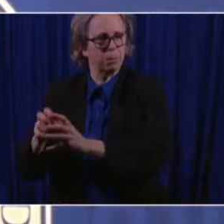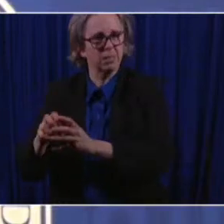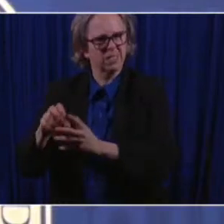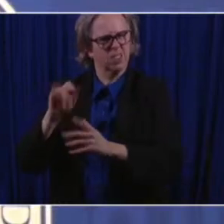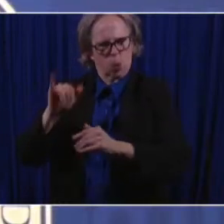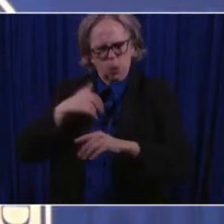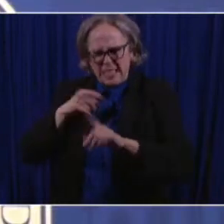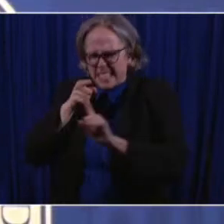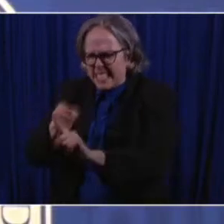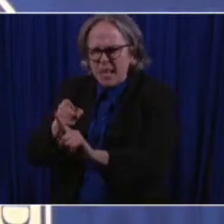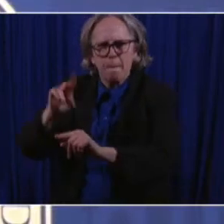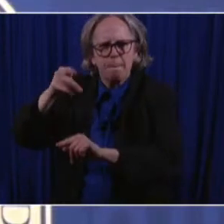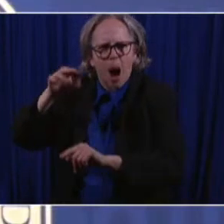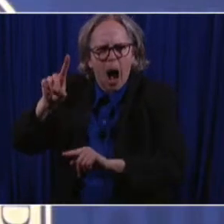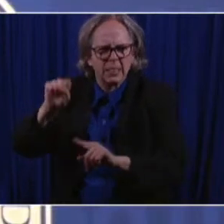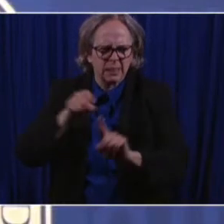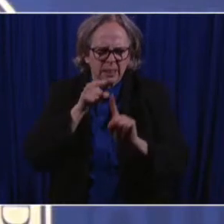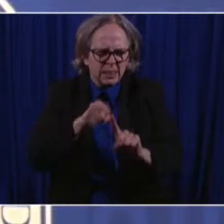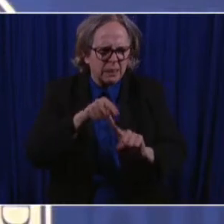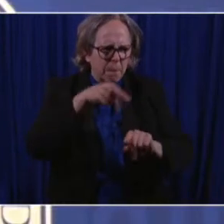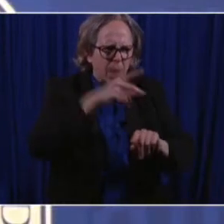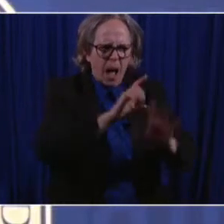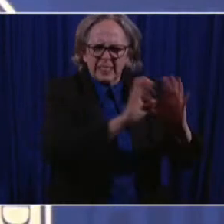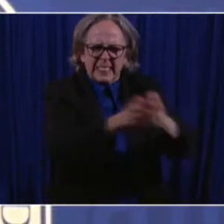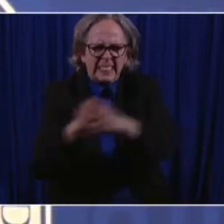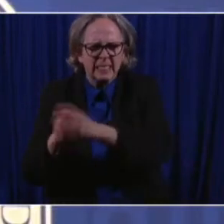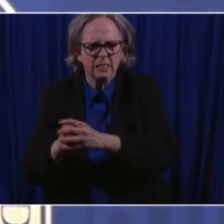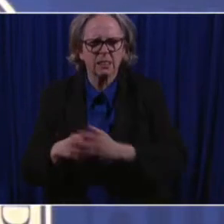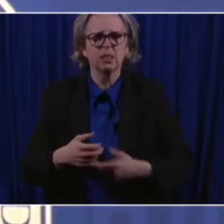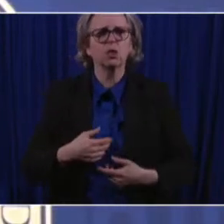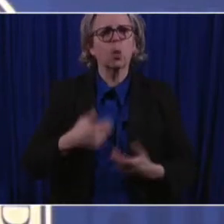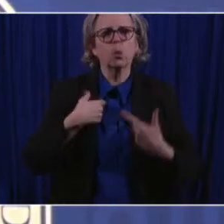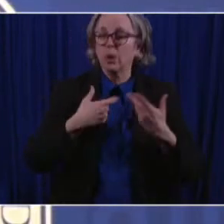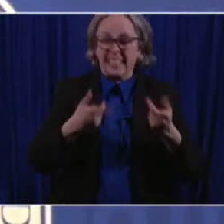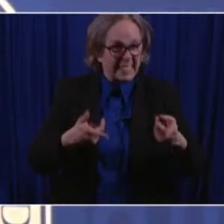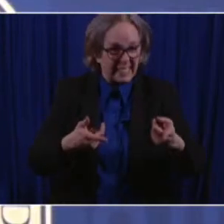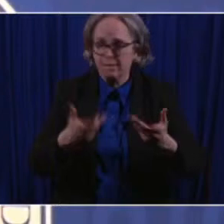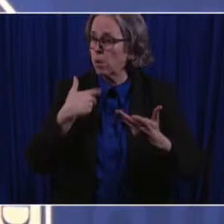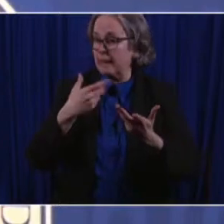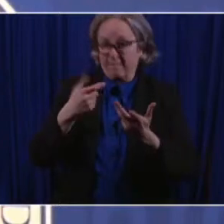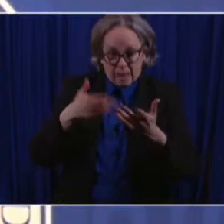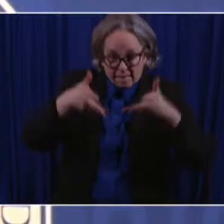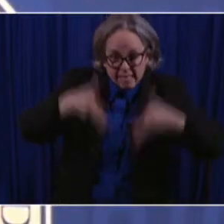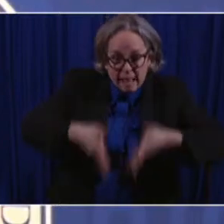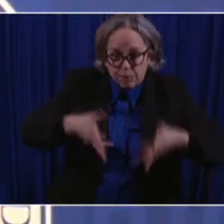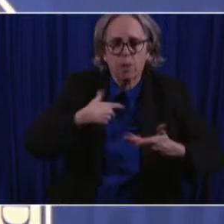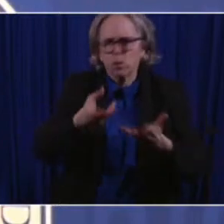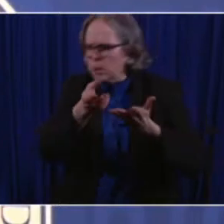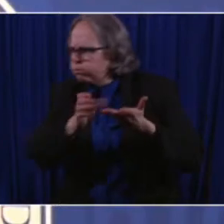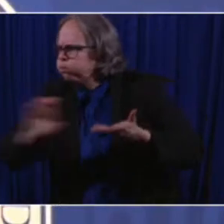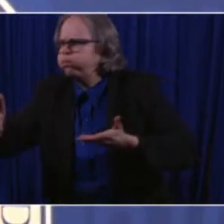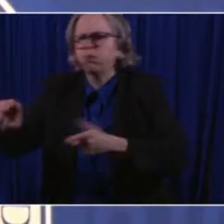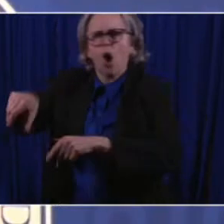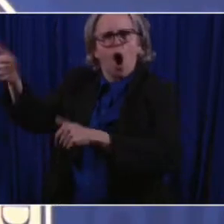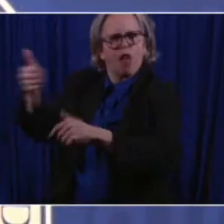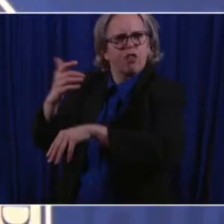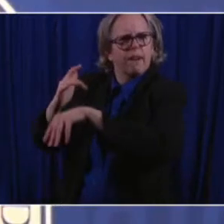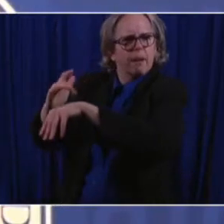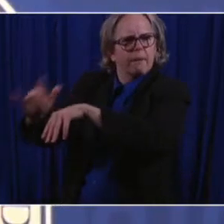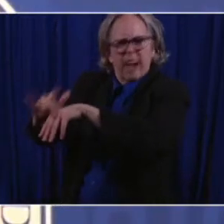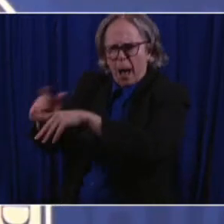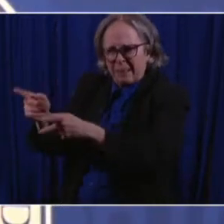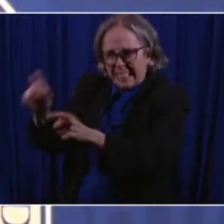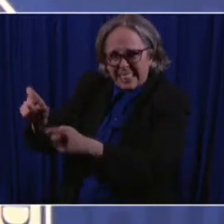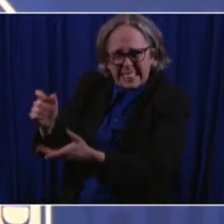such as Flock, with Dr. Pat and his crew, to be able to give those to the Latino underserved. We